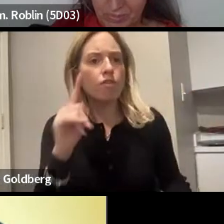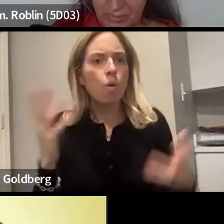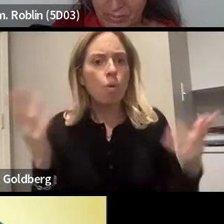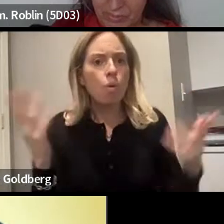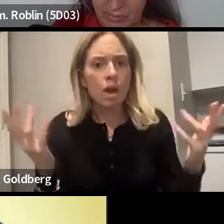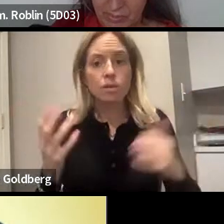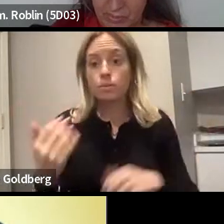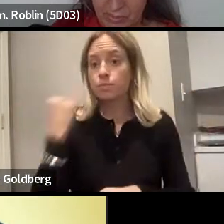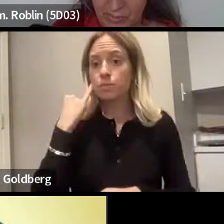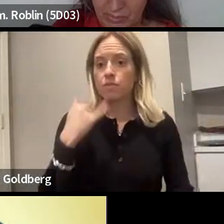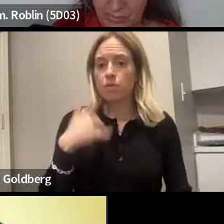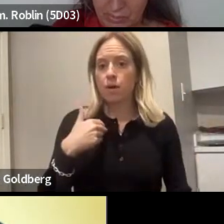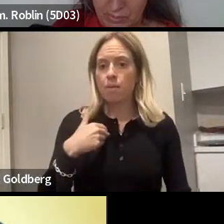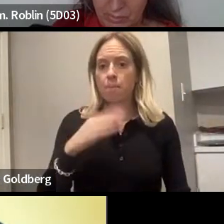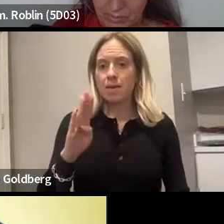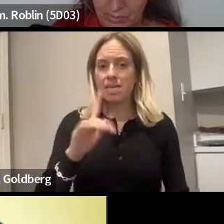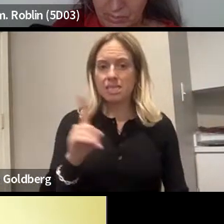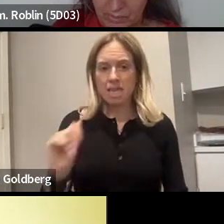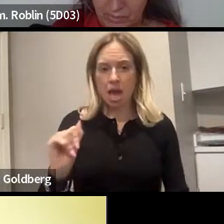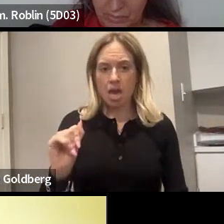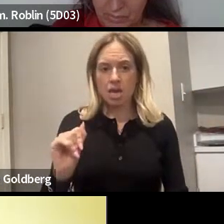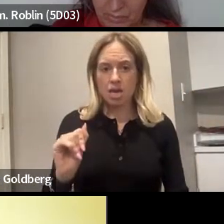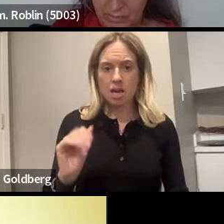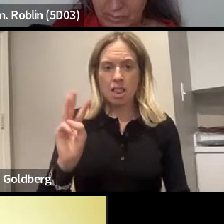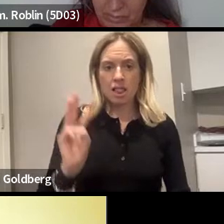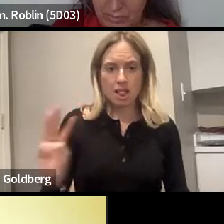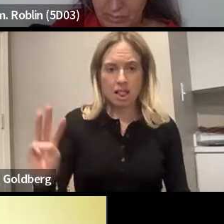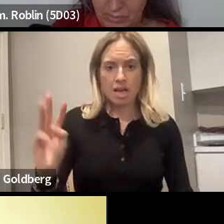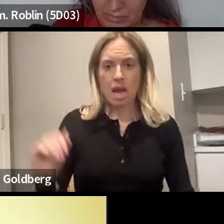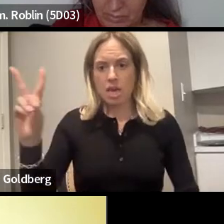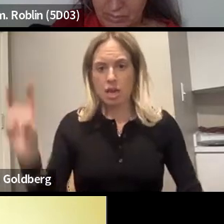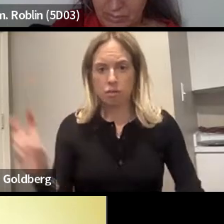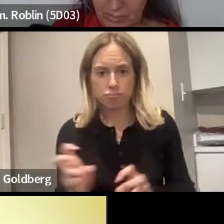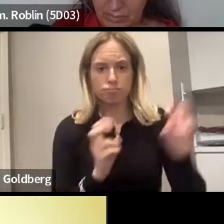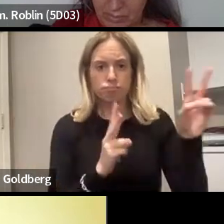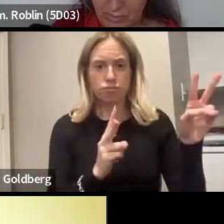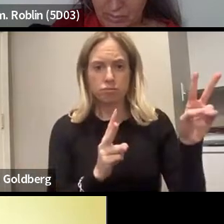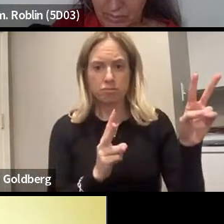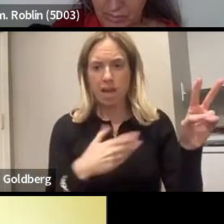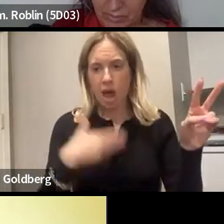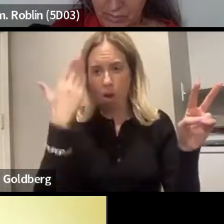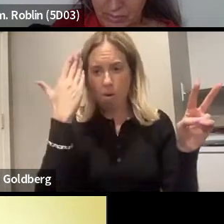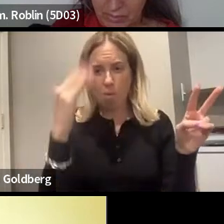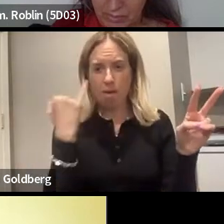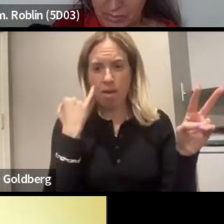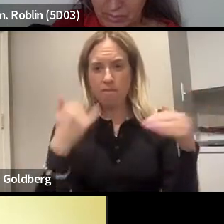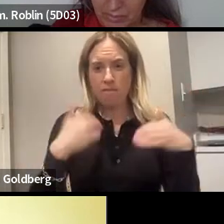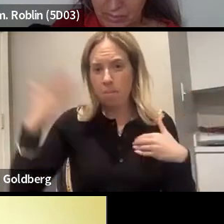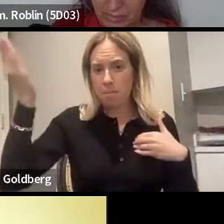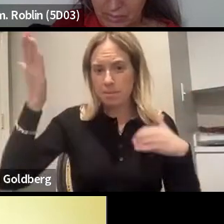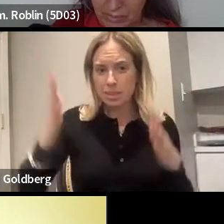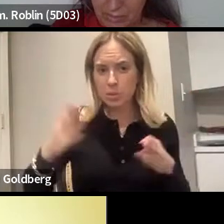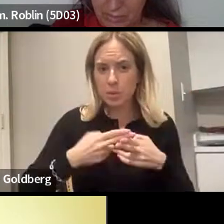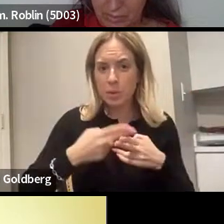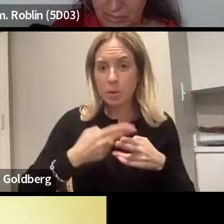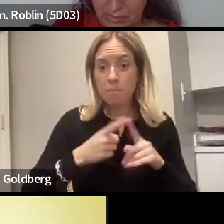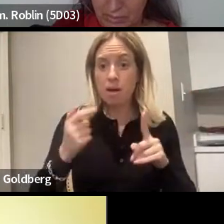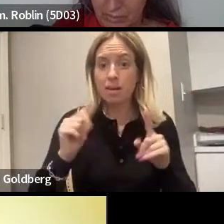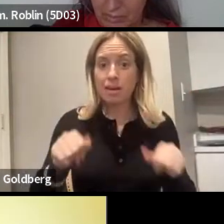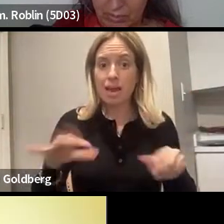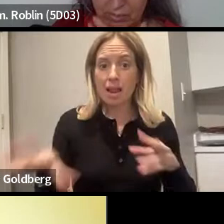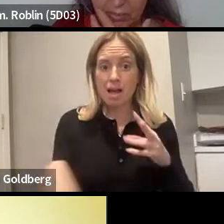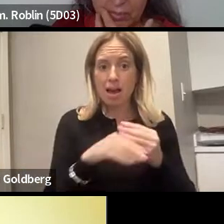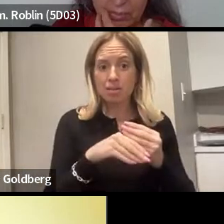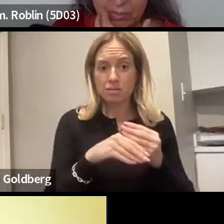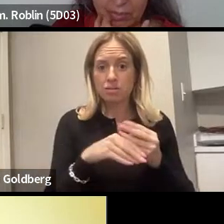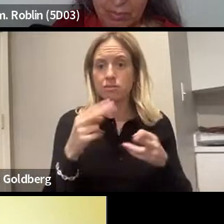If you have the BZA link, I can directly embed it. And also, I don't know if we have a presenter name, but I'm happy to add that too once we